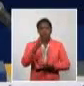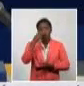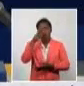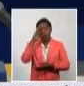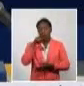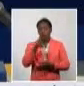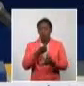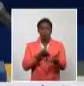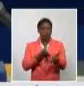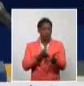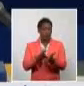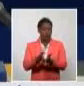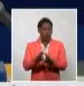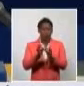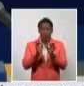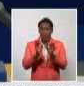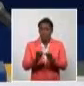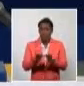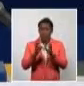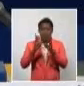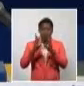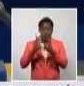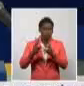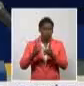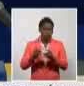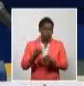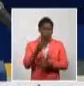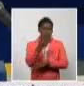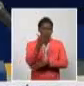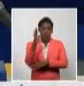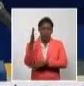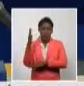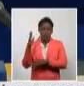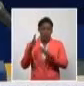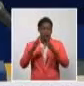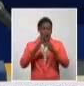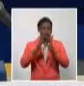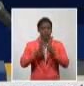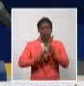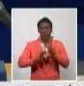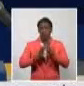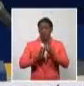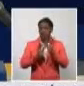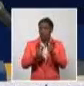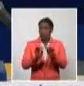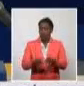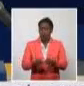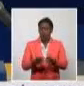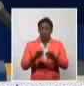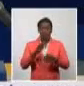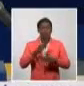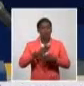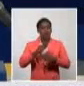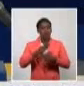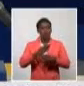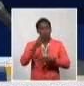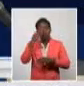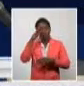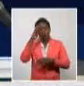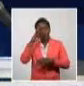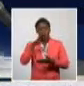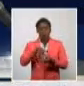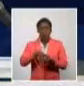936 foreigners, primarily in the municipalities of Santiago de Cuba, Plaza Centrovana, and Playa, as we have